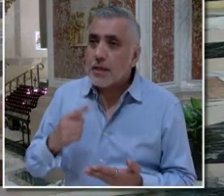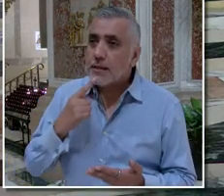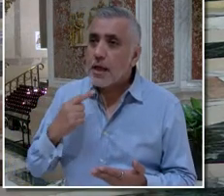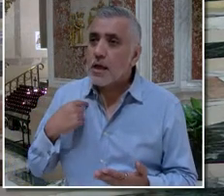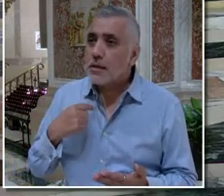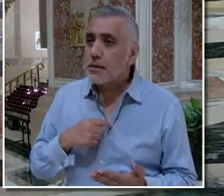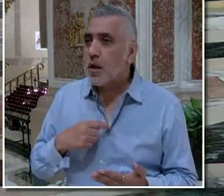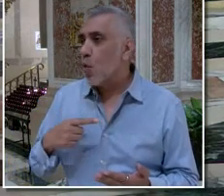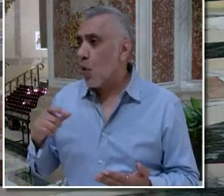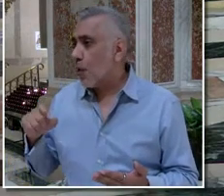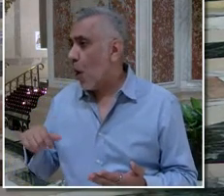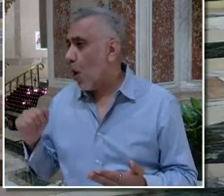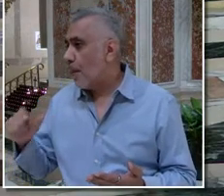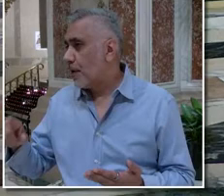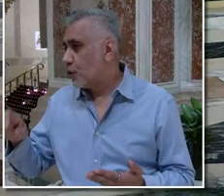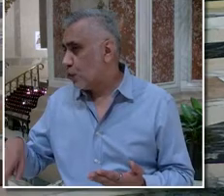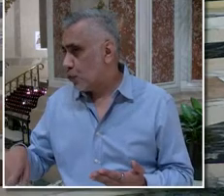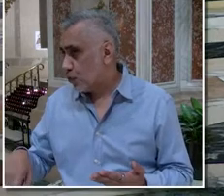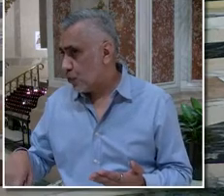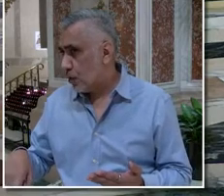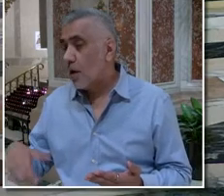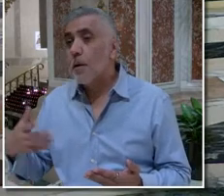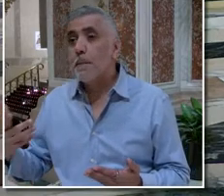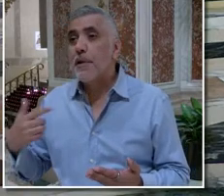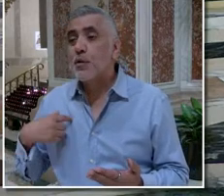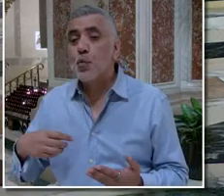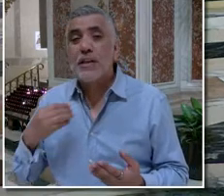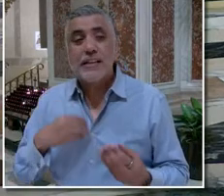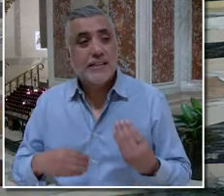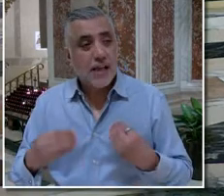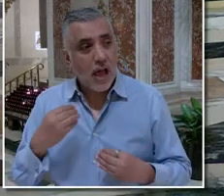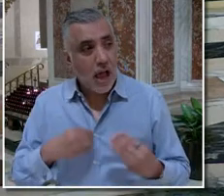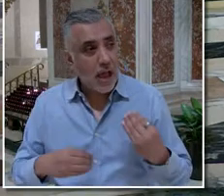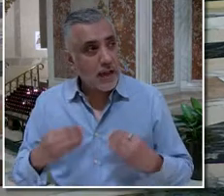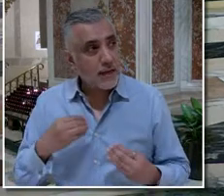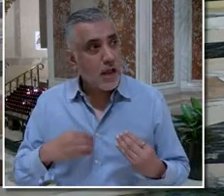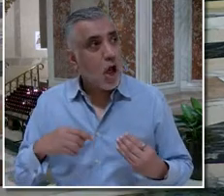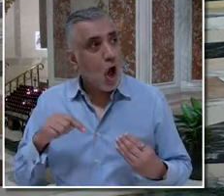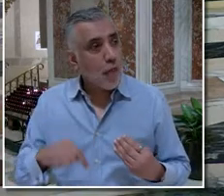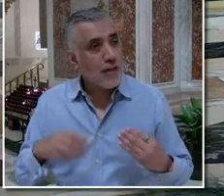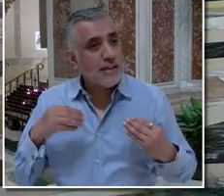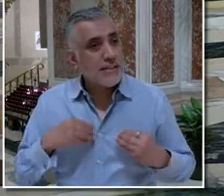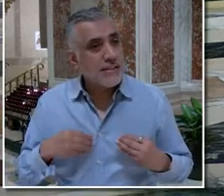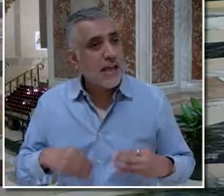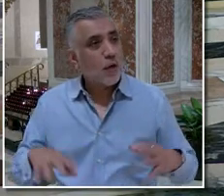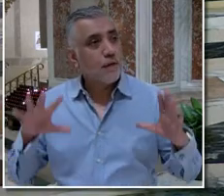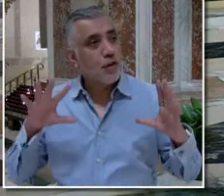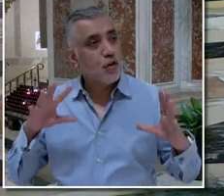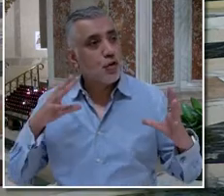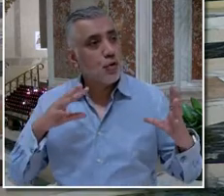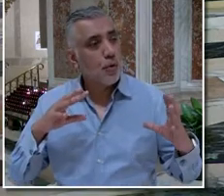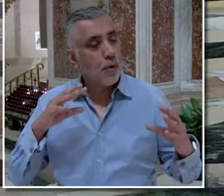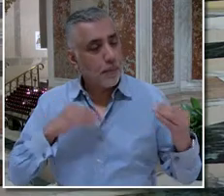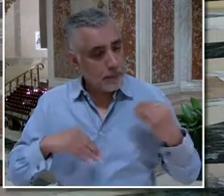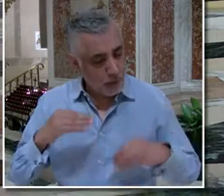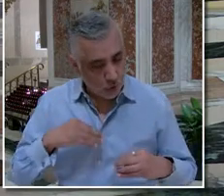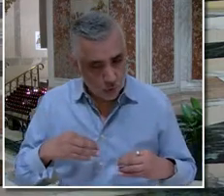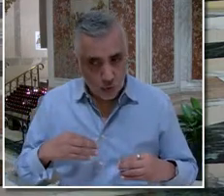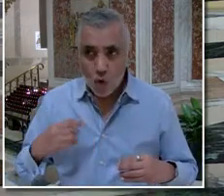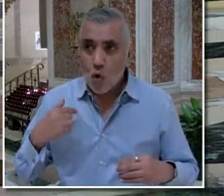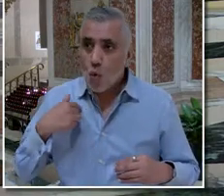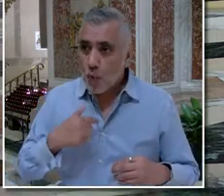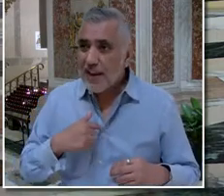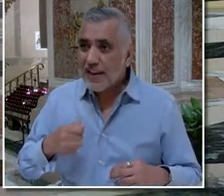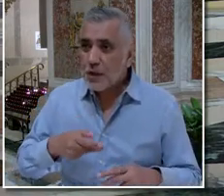we all must do because we dine on this sacrificial meal. We are to